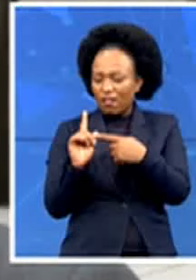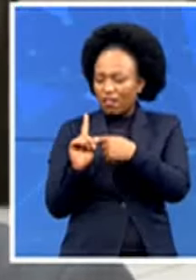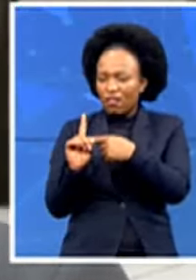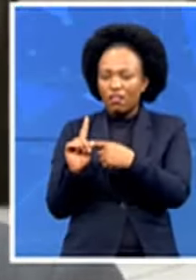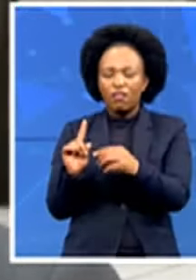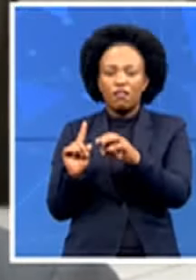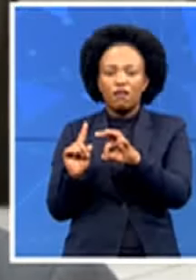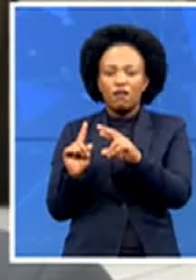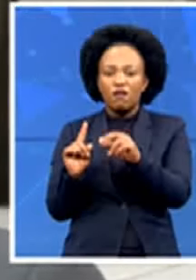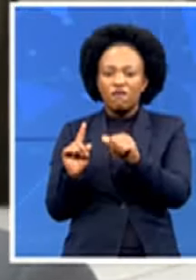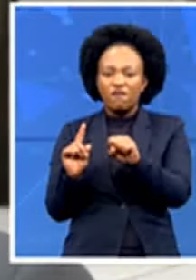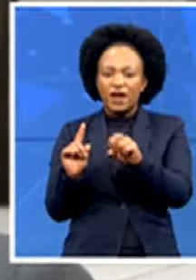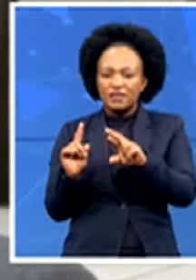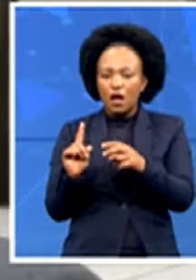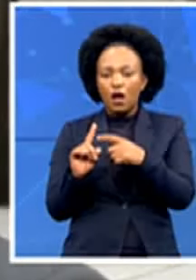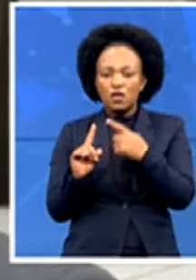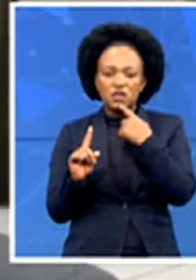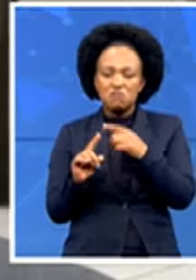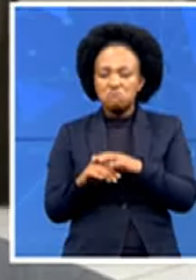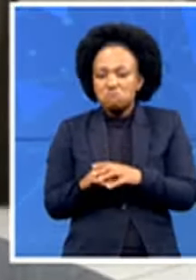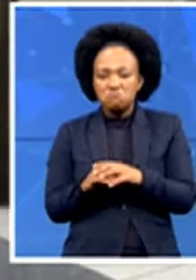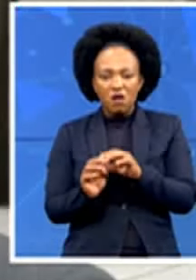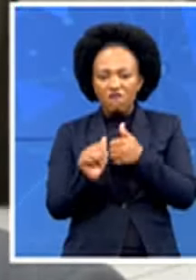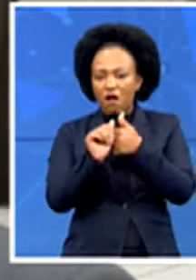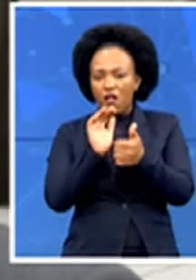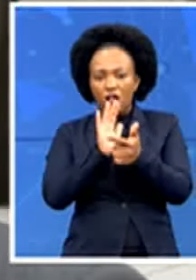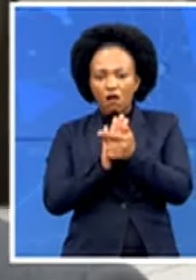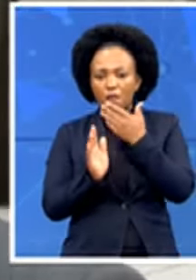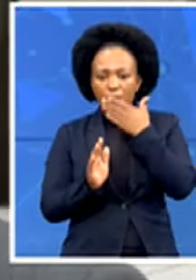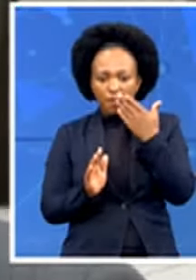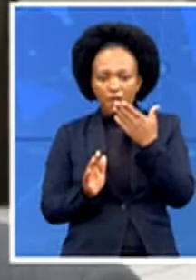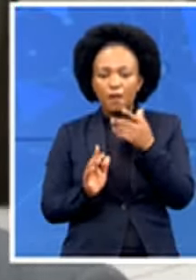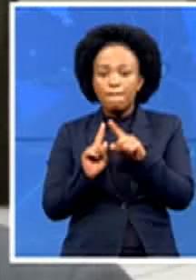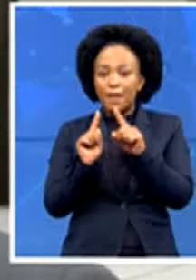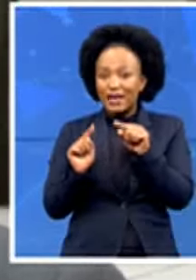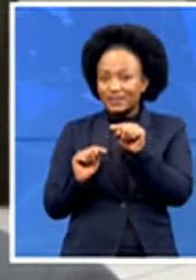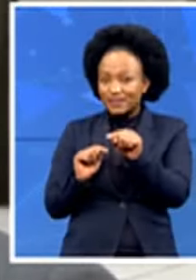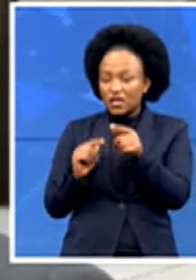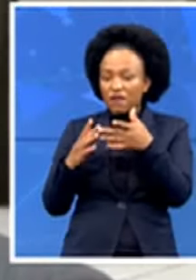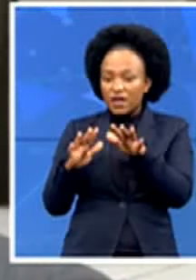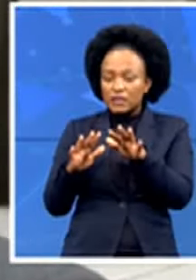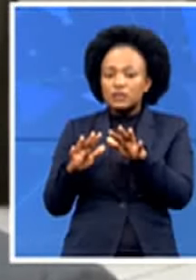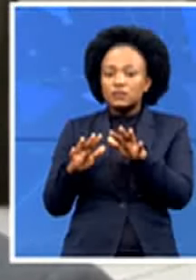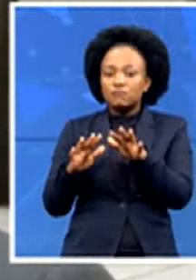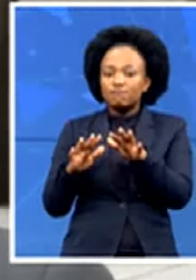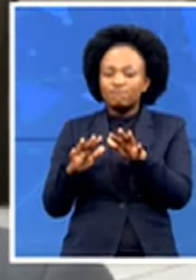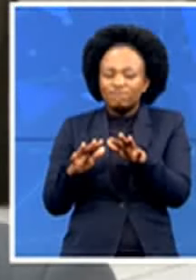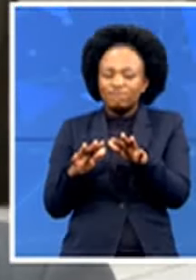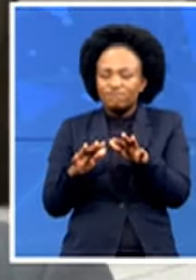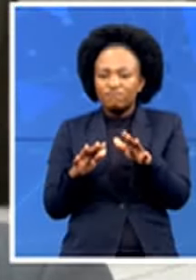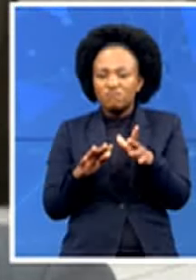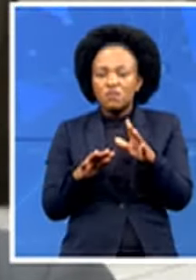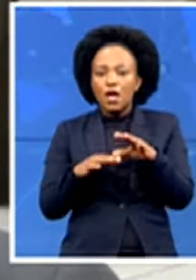dispassionate or that he did not have a political imperative in overriding the sound medical advice of the Medical Parole